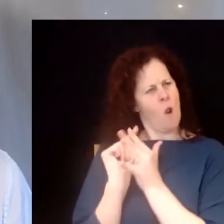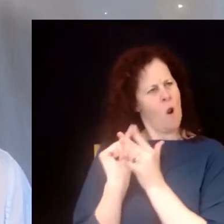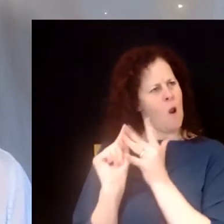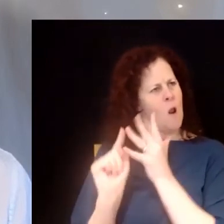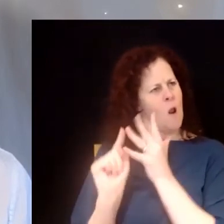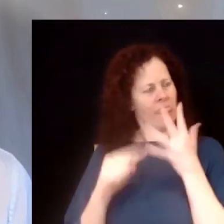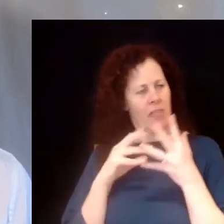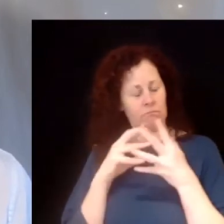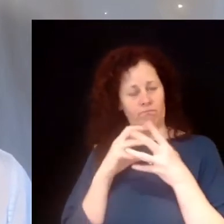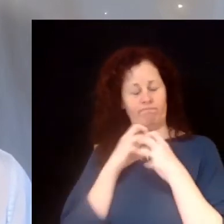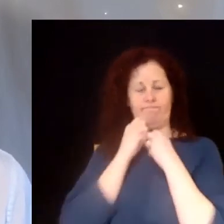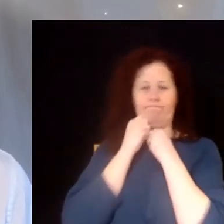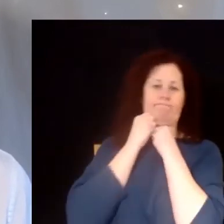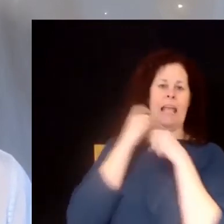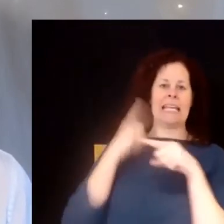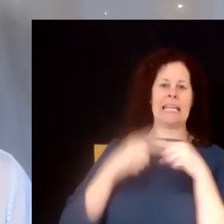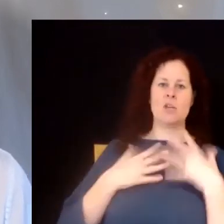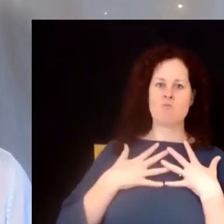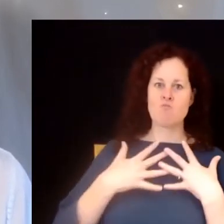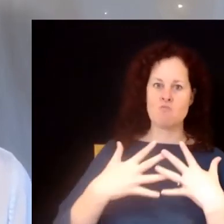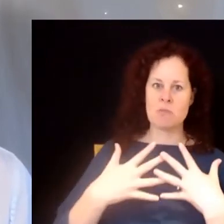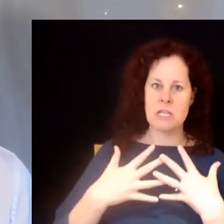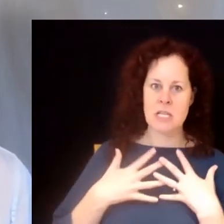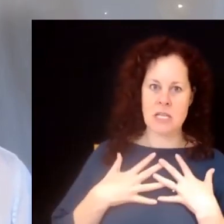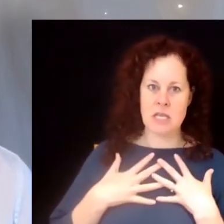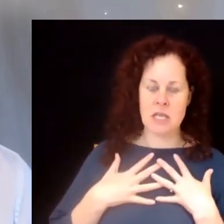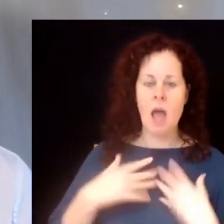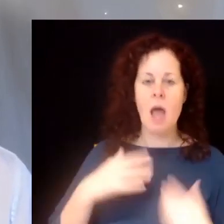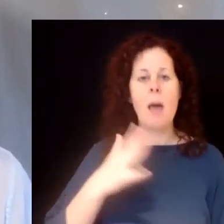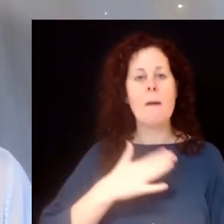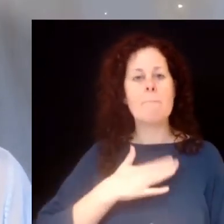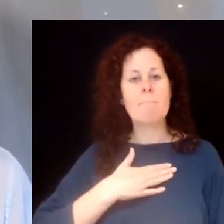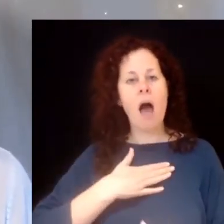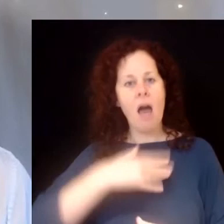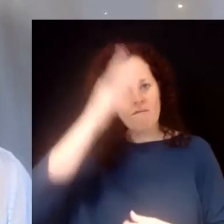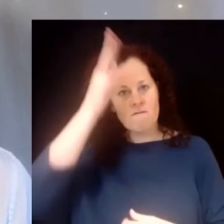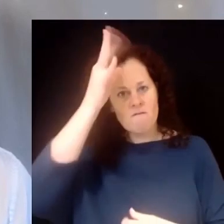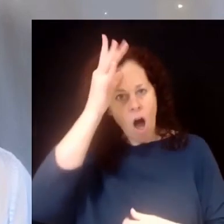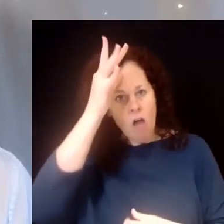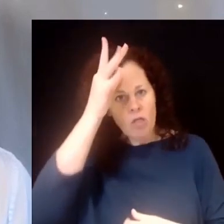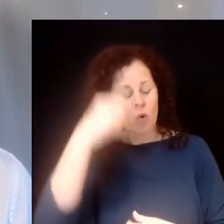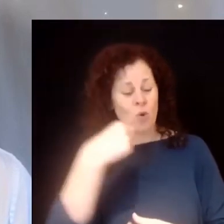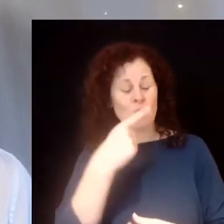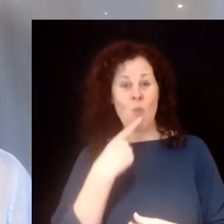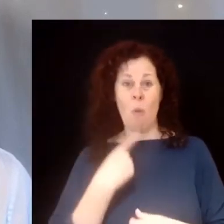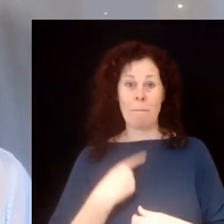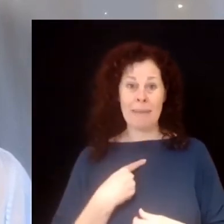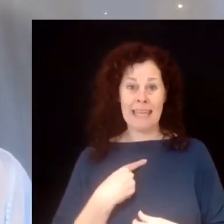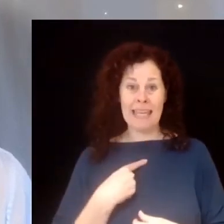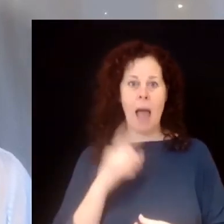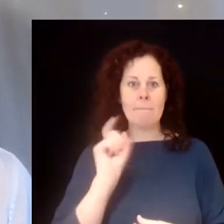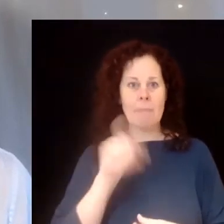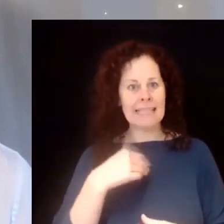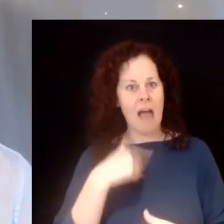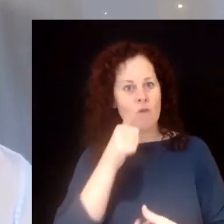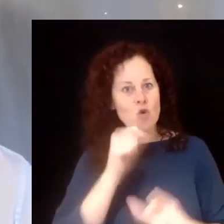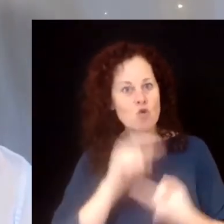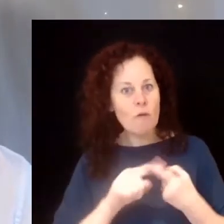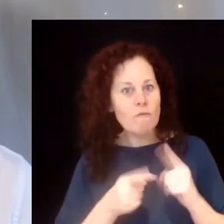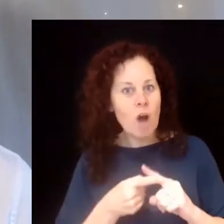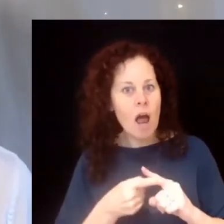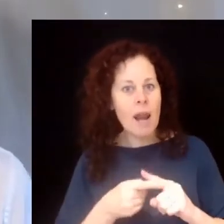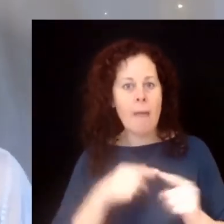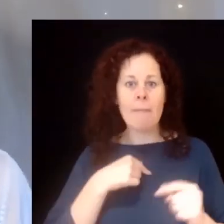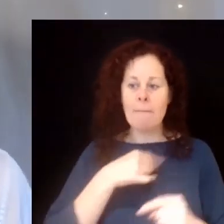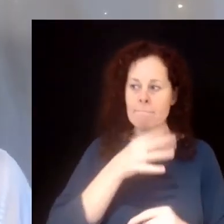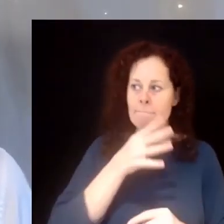My father told me that I would be thrown out if I ever had a boyfriend, and my mother told me that I was going to hell. My school taught me that the